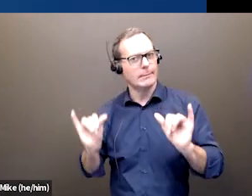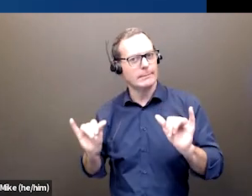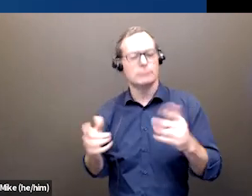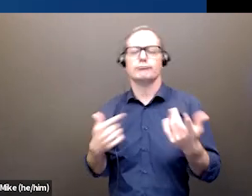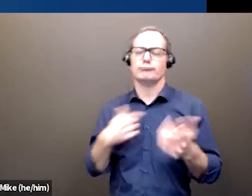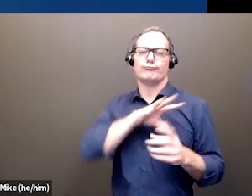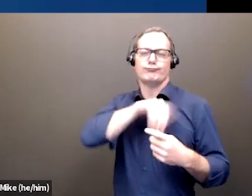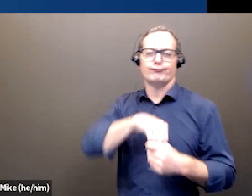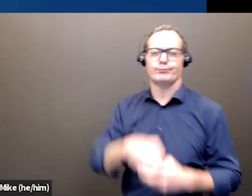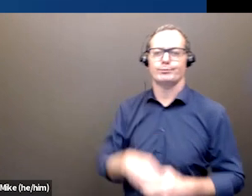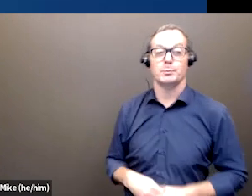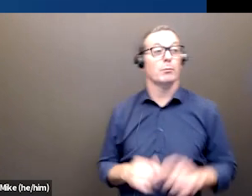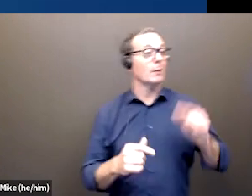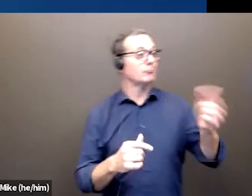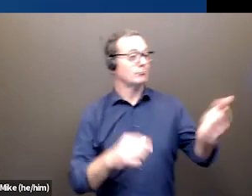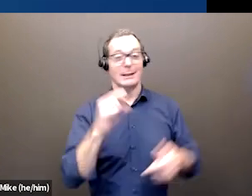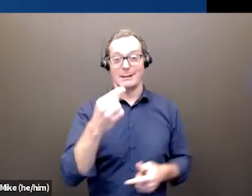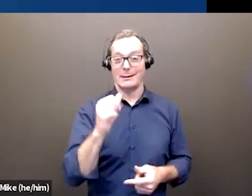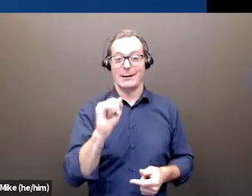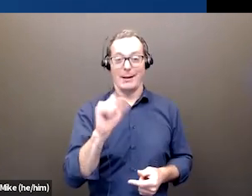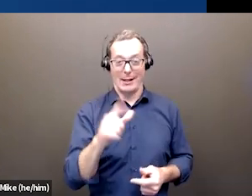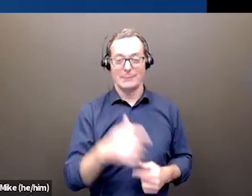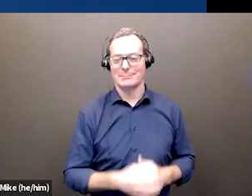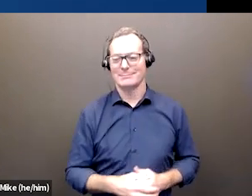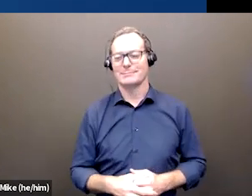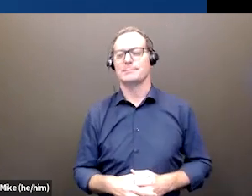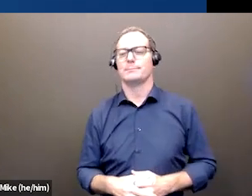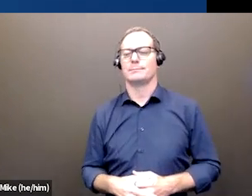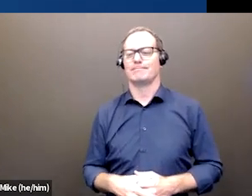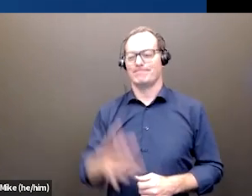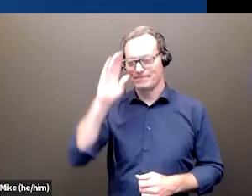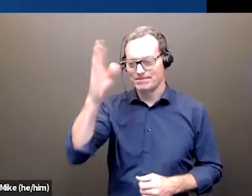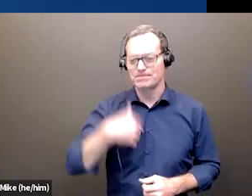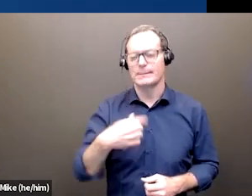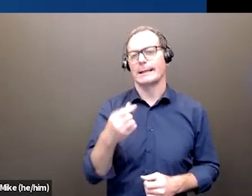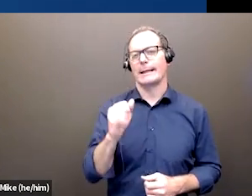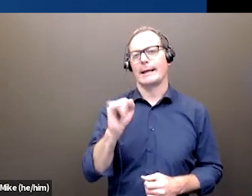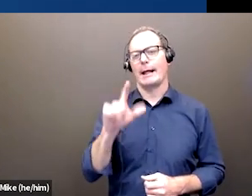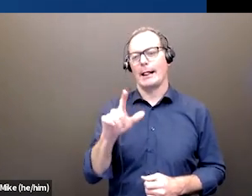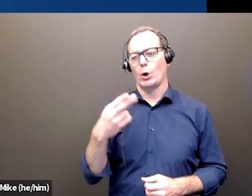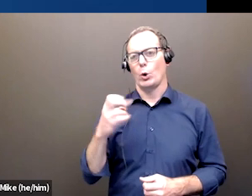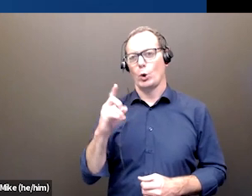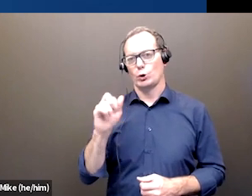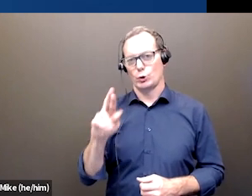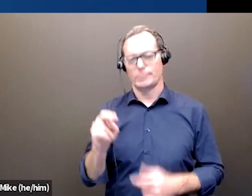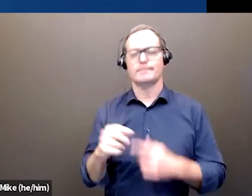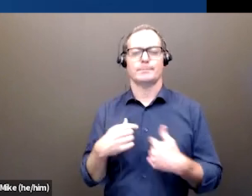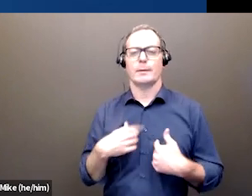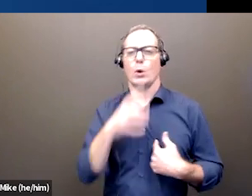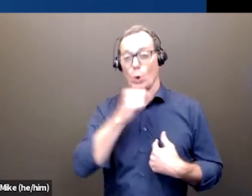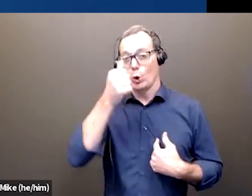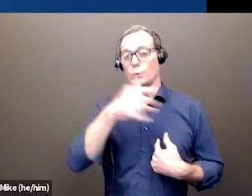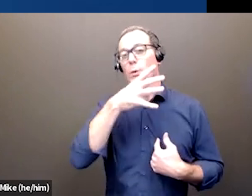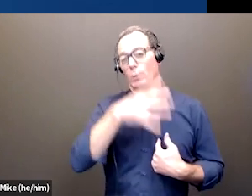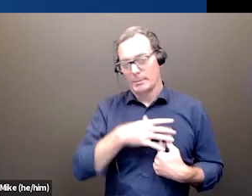Good afternoon. My name is Gail Holdner, and I'm an older white woman recovering from the flu with gray